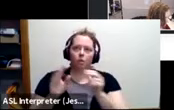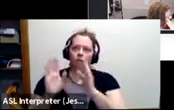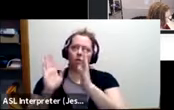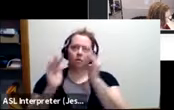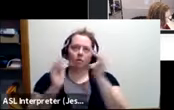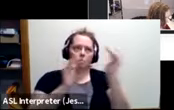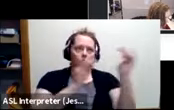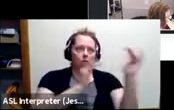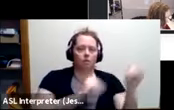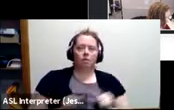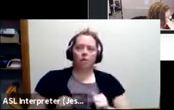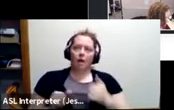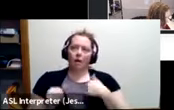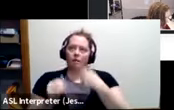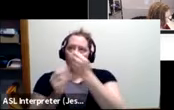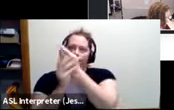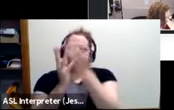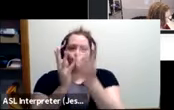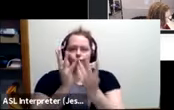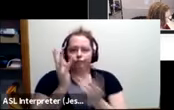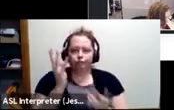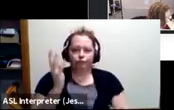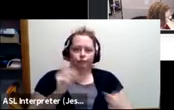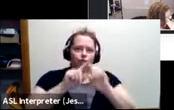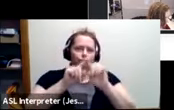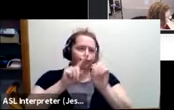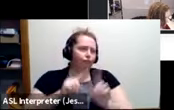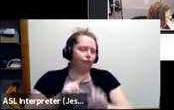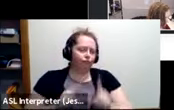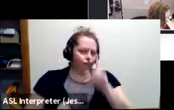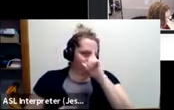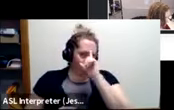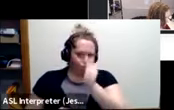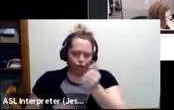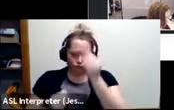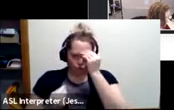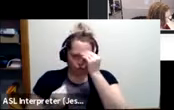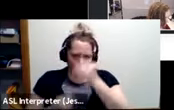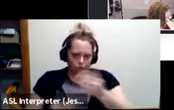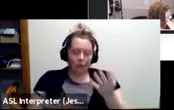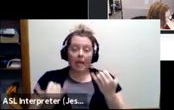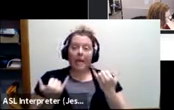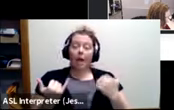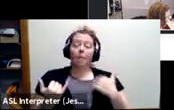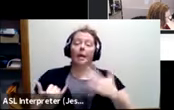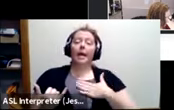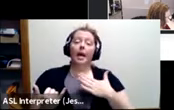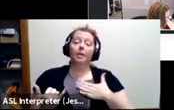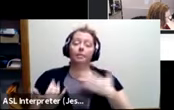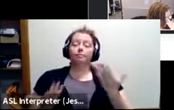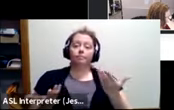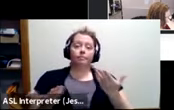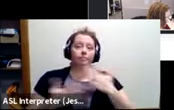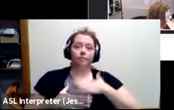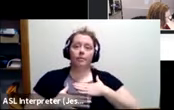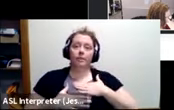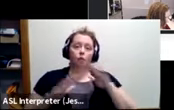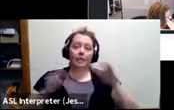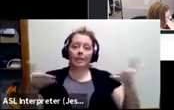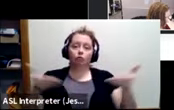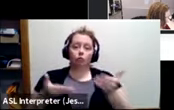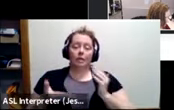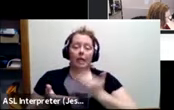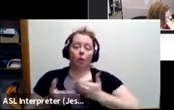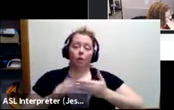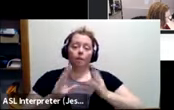know that. And now I'm really happy and grateful to introduce your facilitator for this